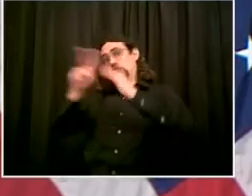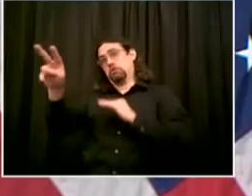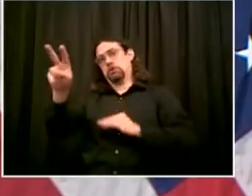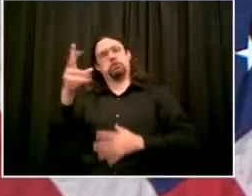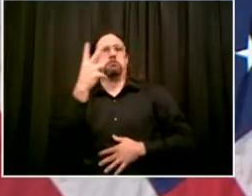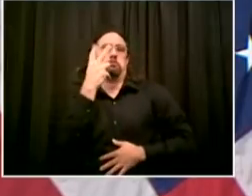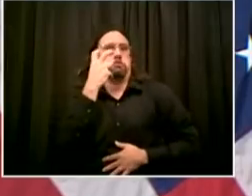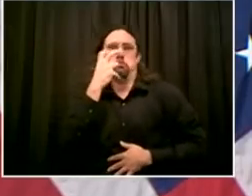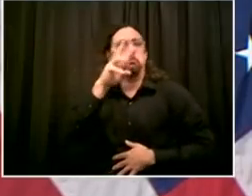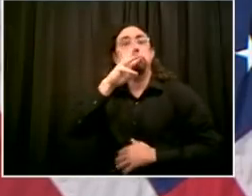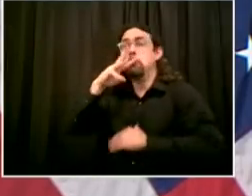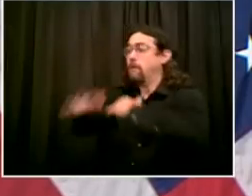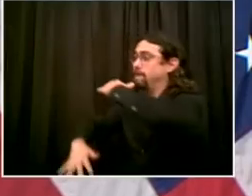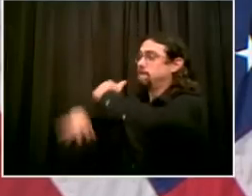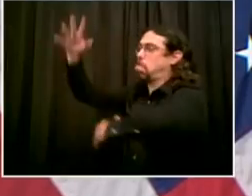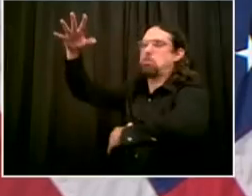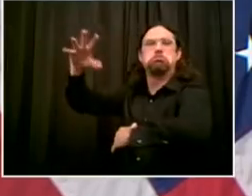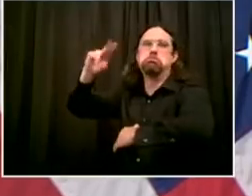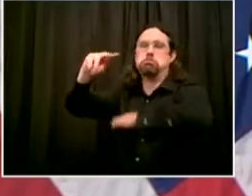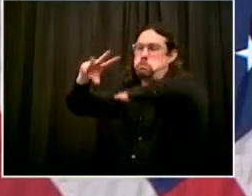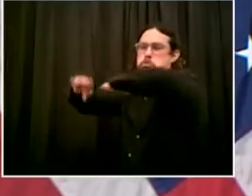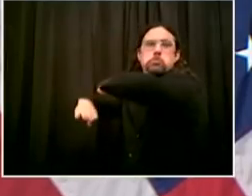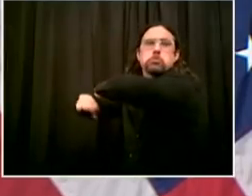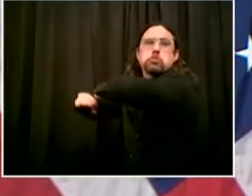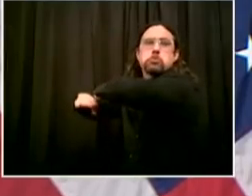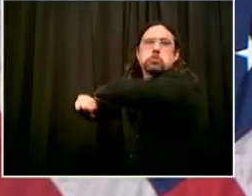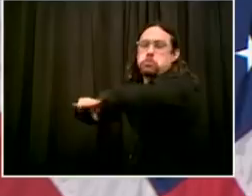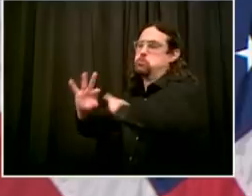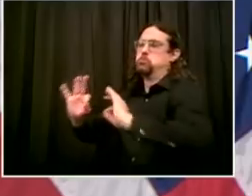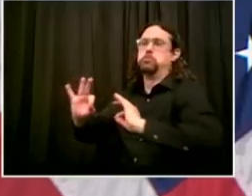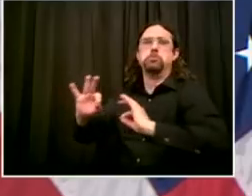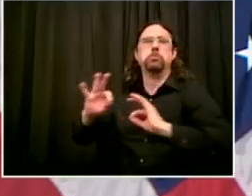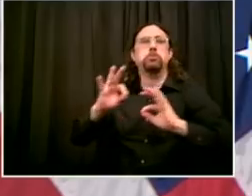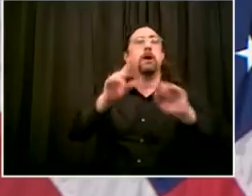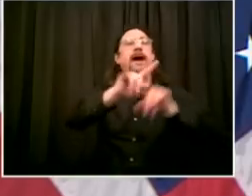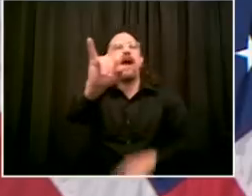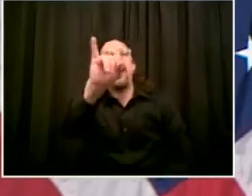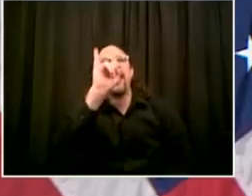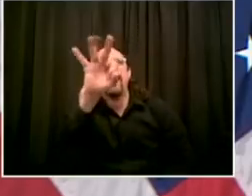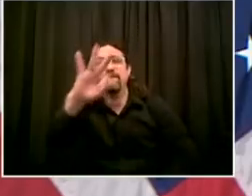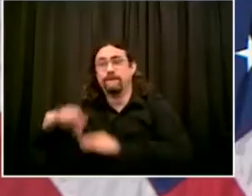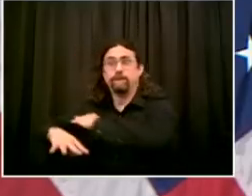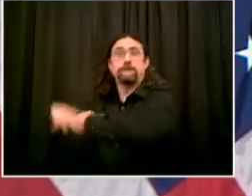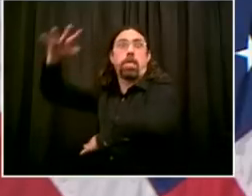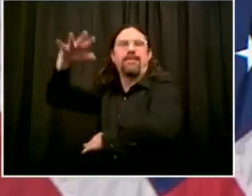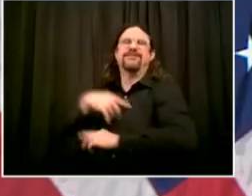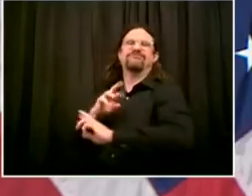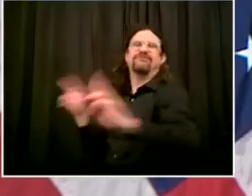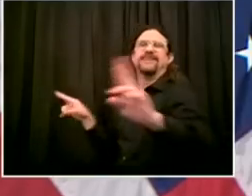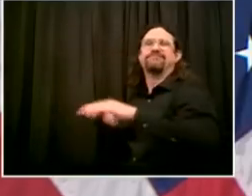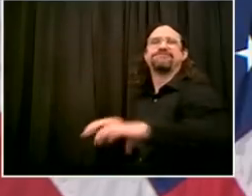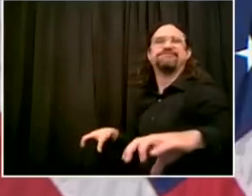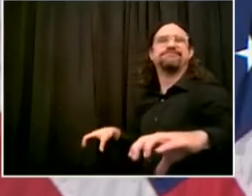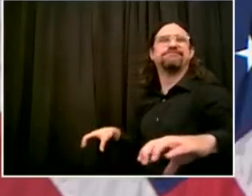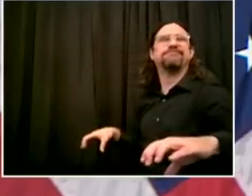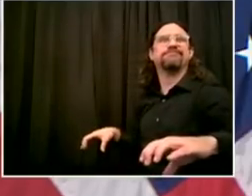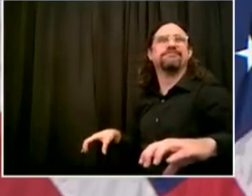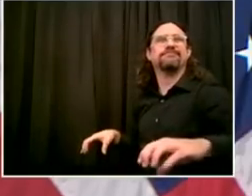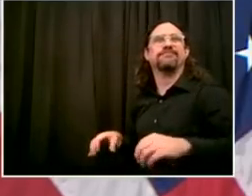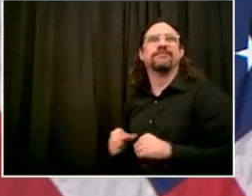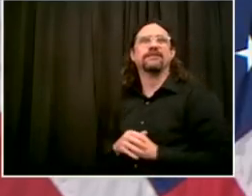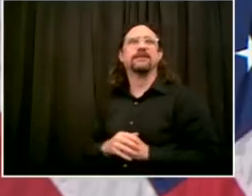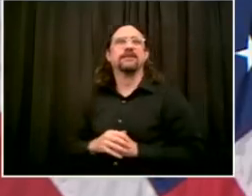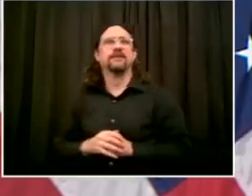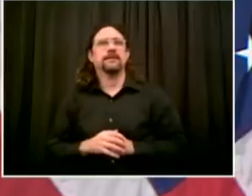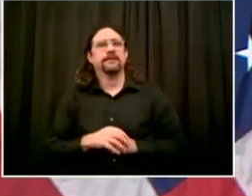Service and the National Hurricane Center to monitor and coordinate with our partner agencies what the storm impacts may be. We've been holding daily